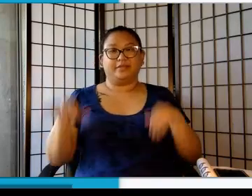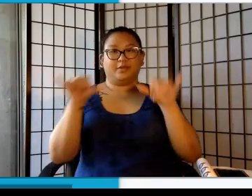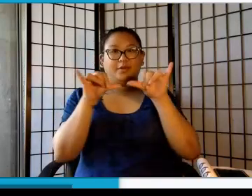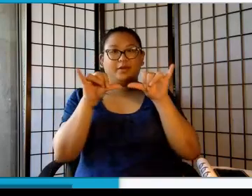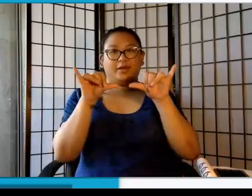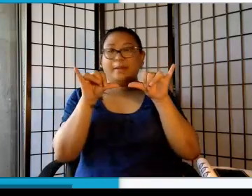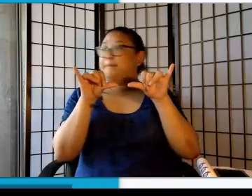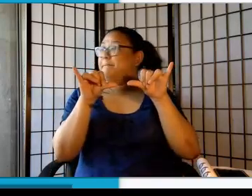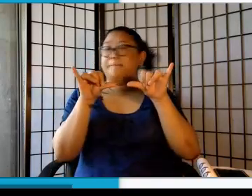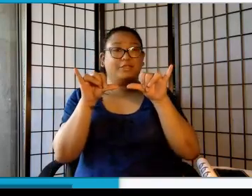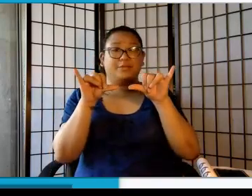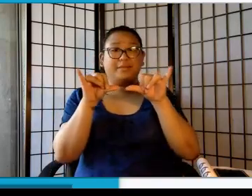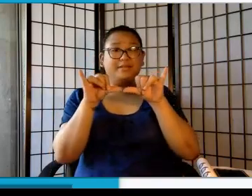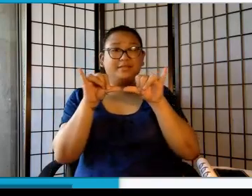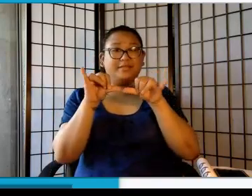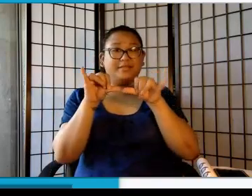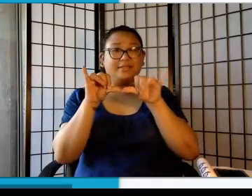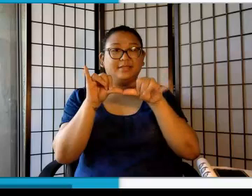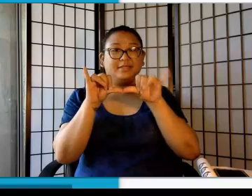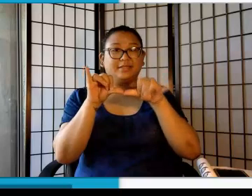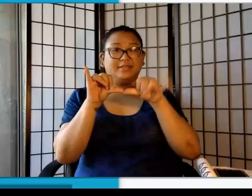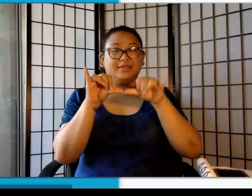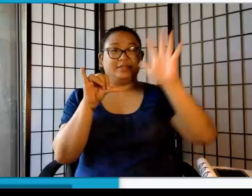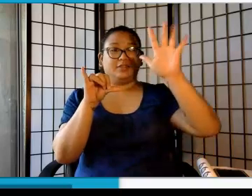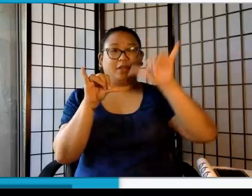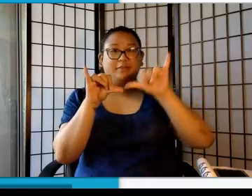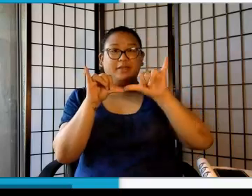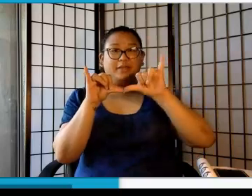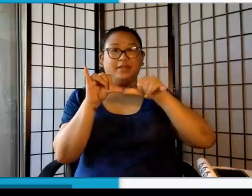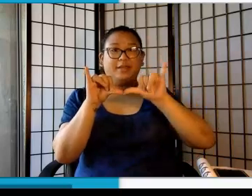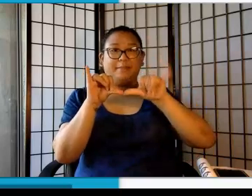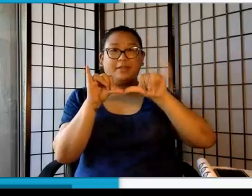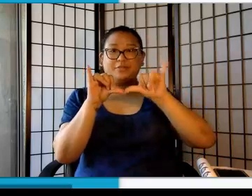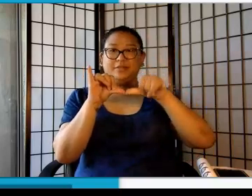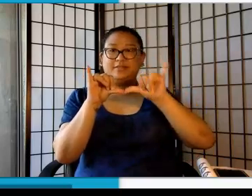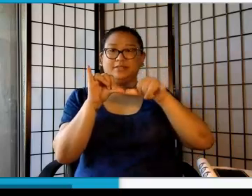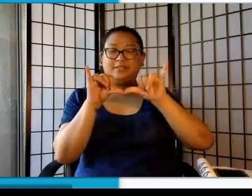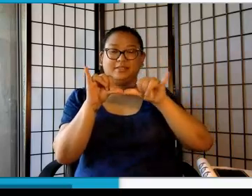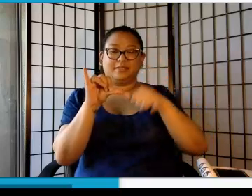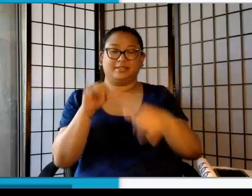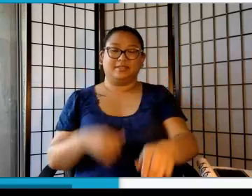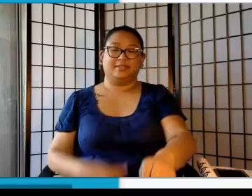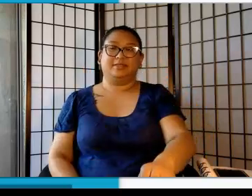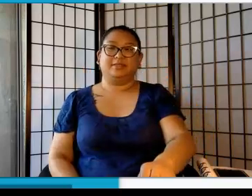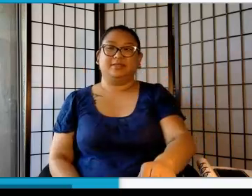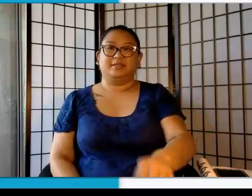Okay, these are your measurements. Your dominant hand, measurements.